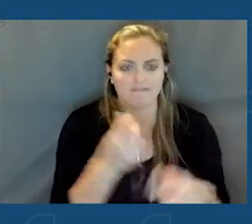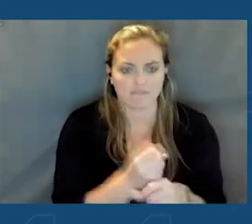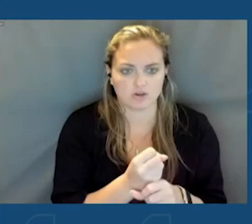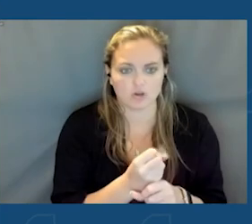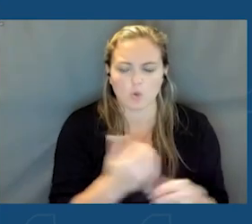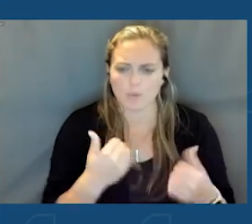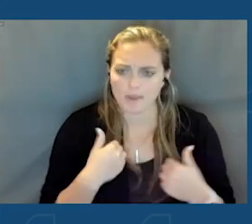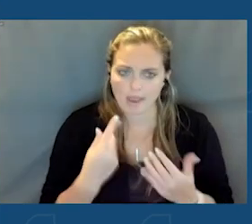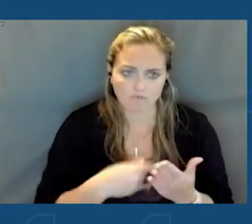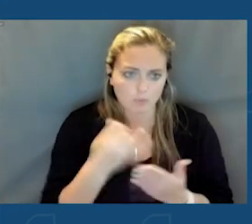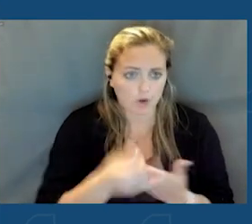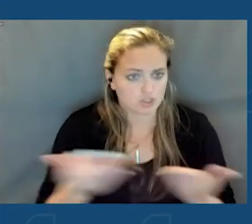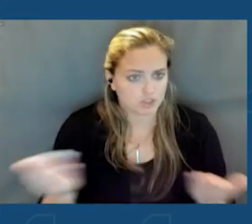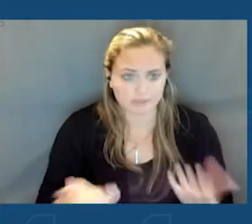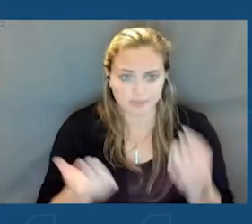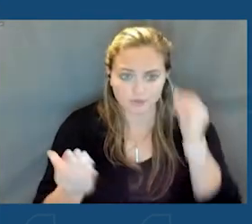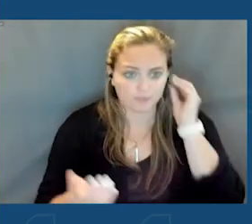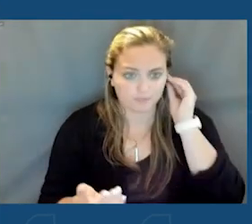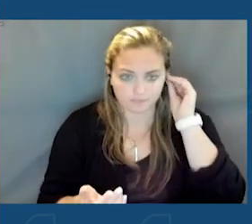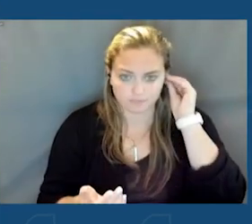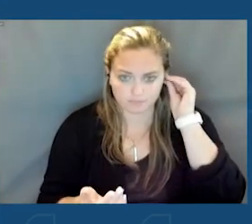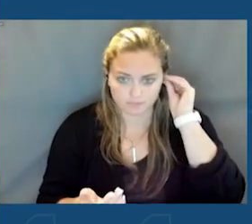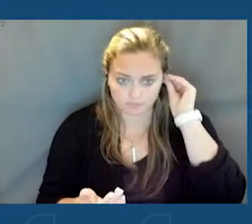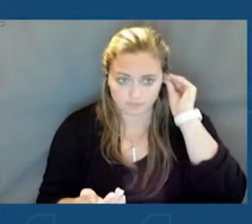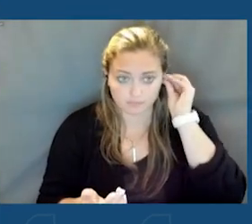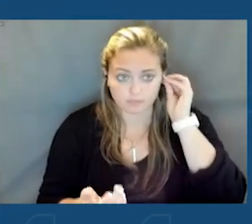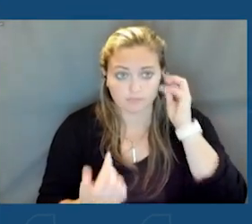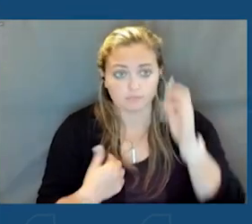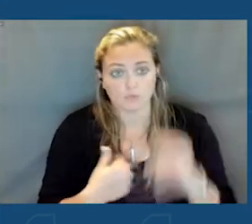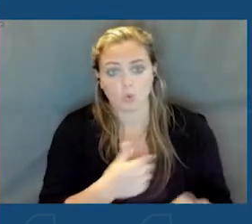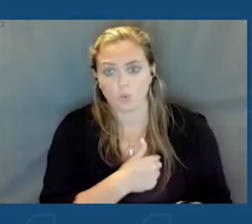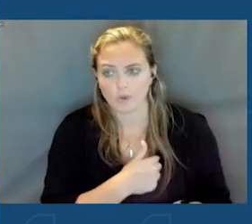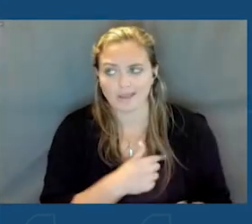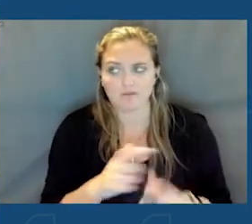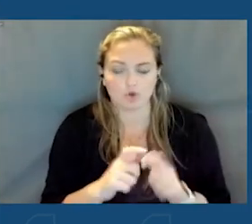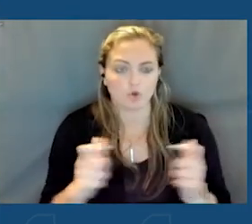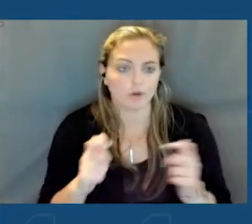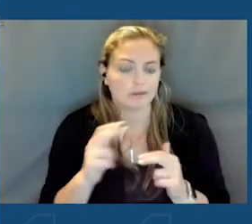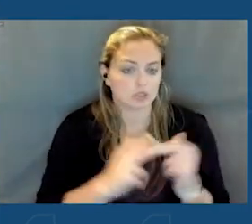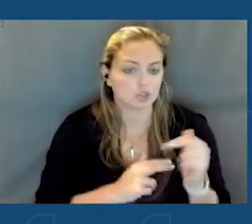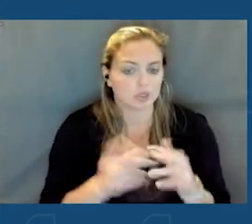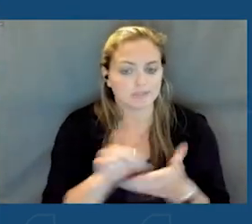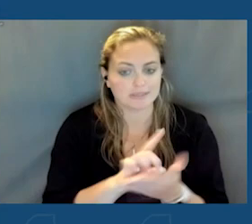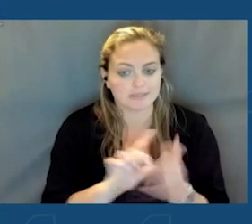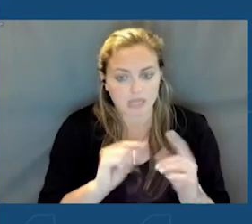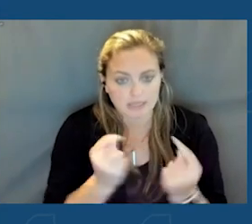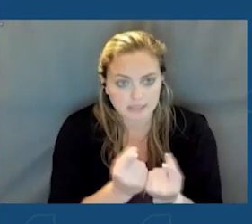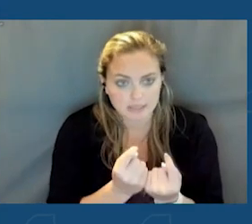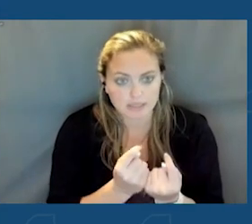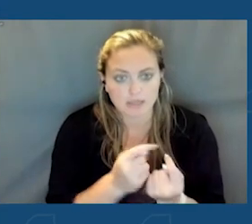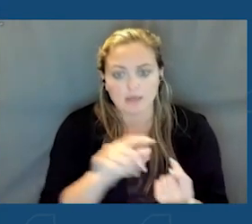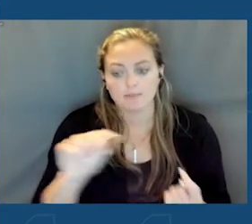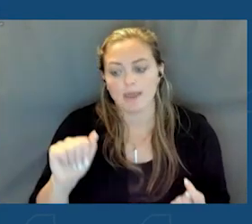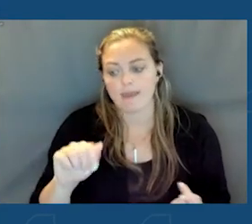project right here. We have a great construction and design team. AECOM Tishman is our